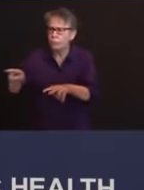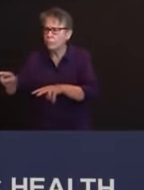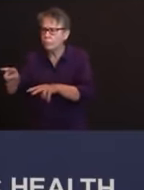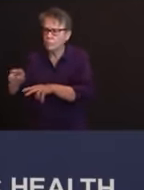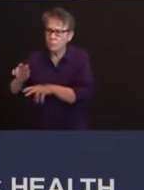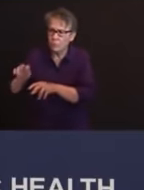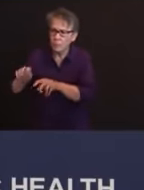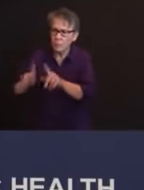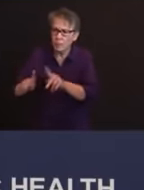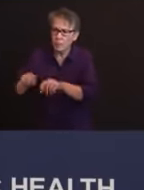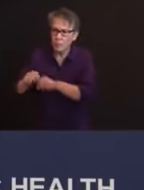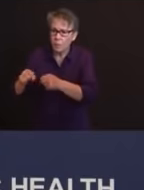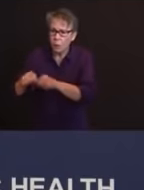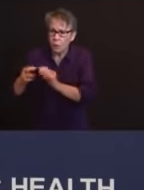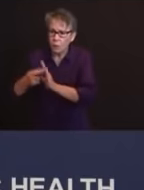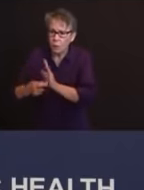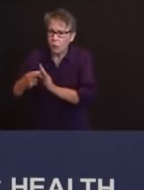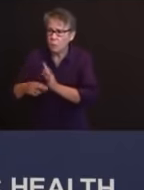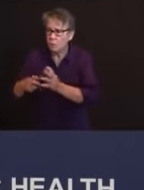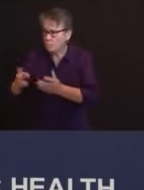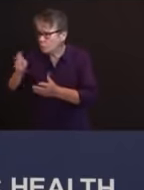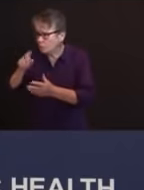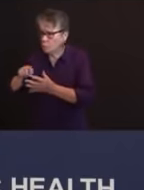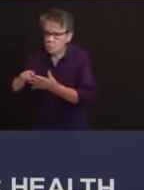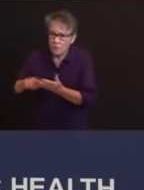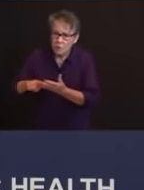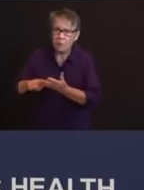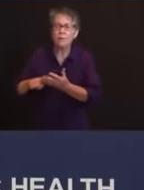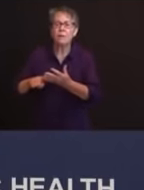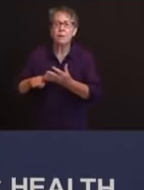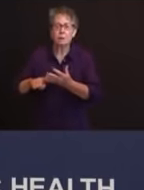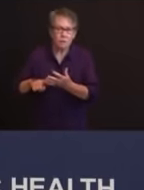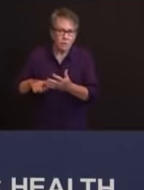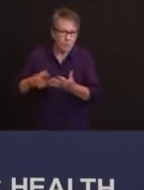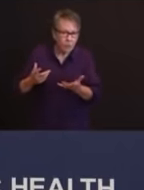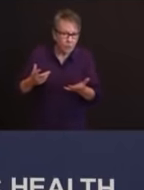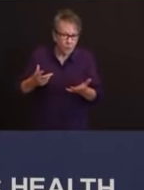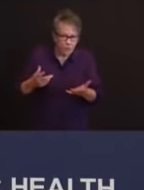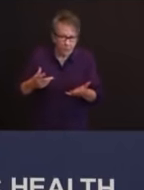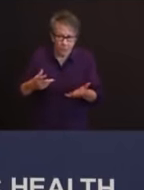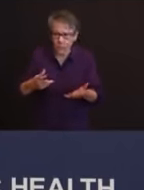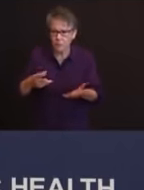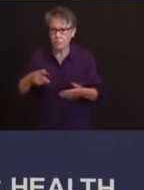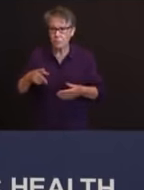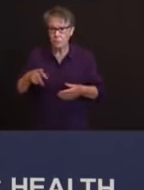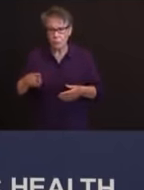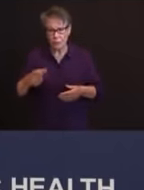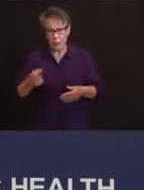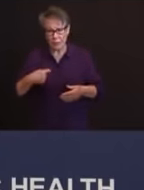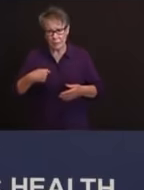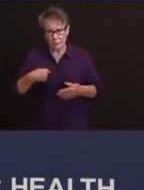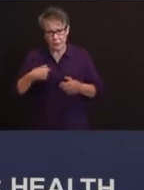in private settings to be in your own bubble, do the smart things, have small-scale